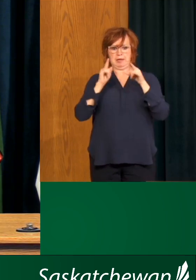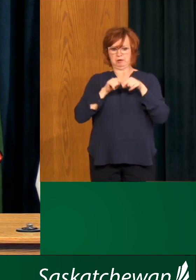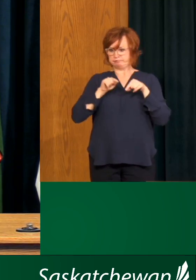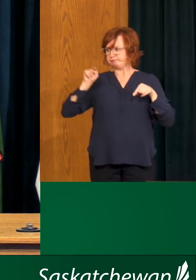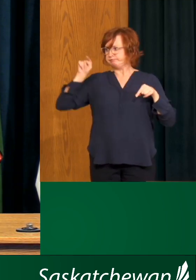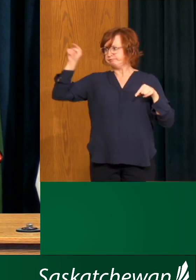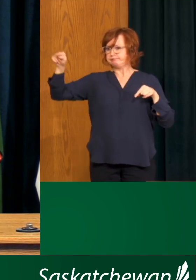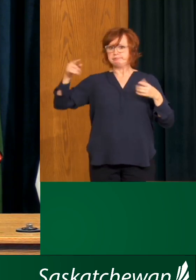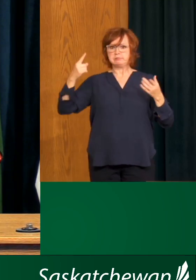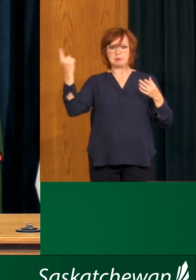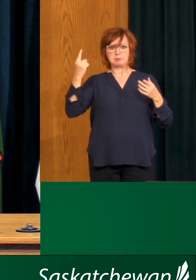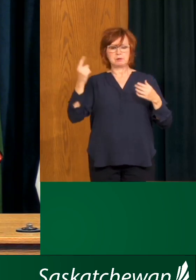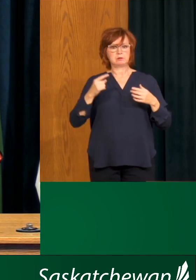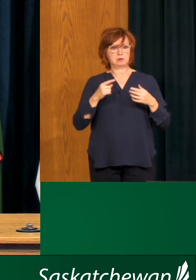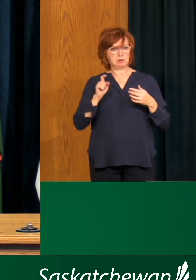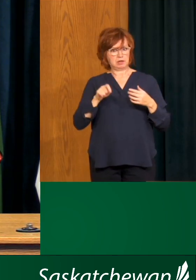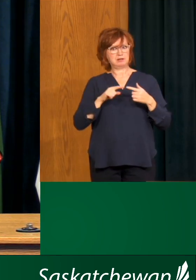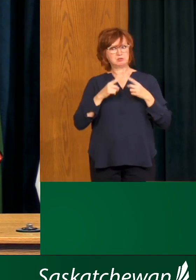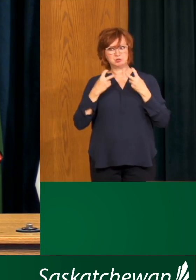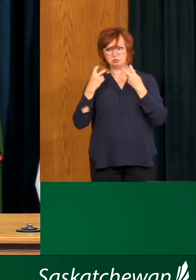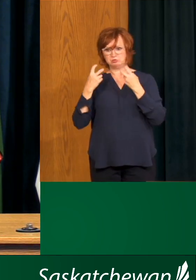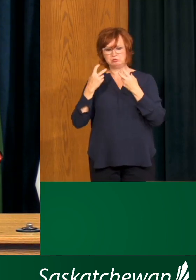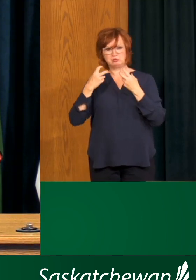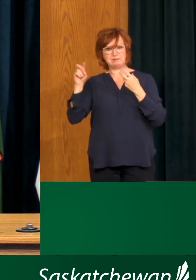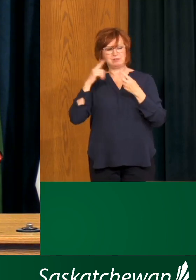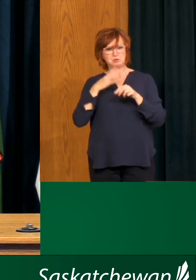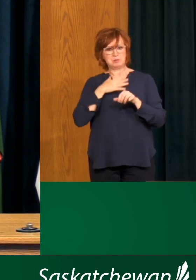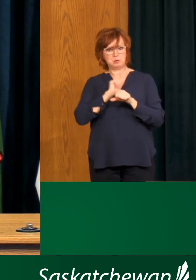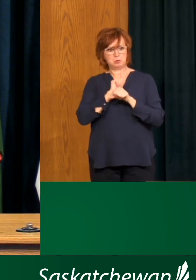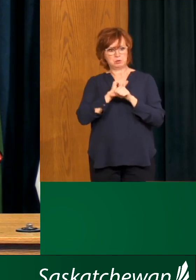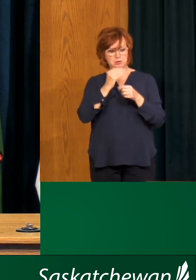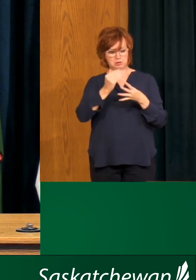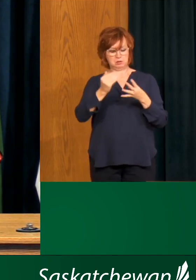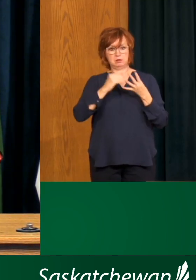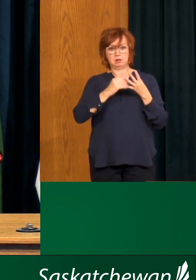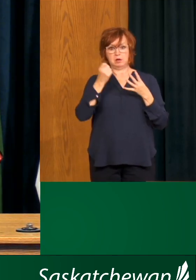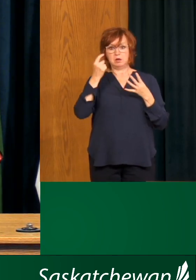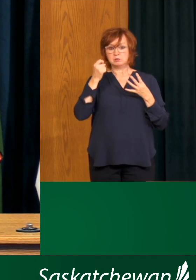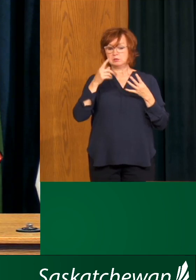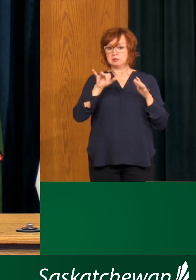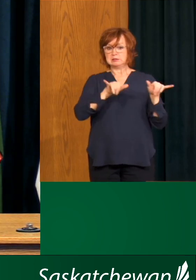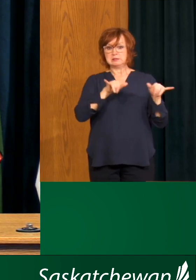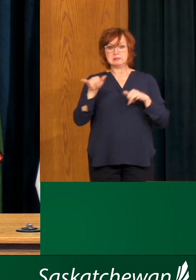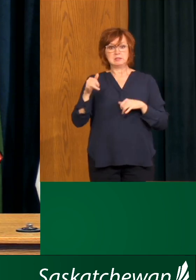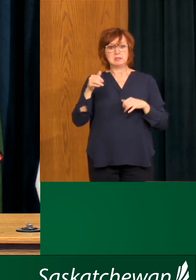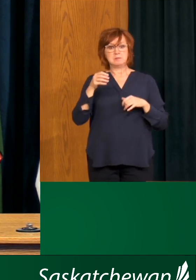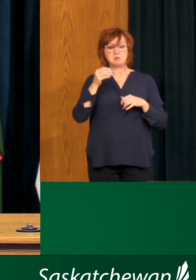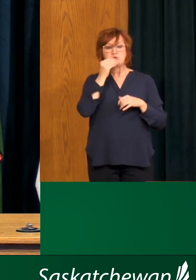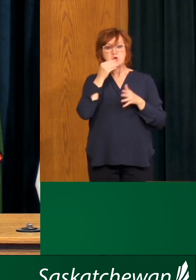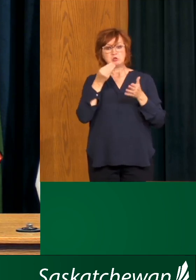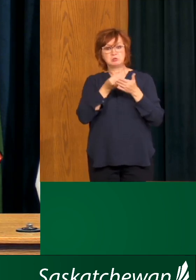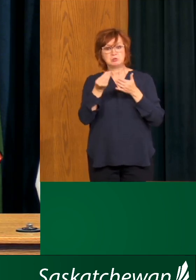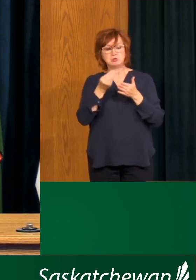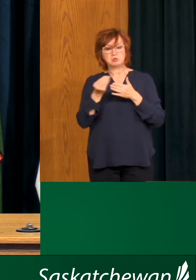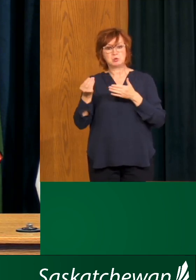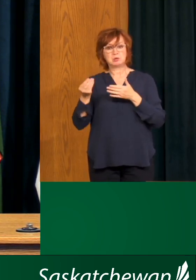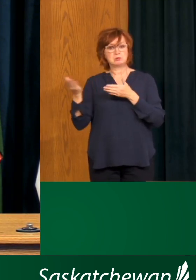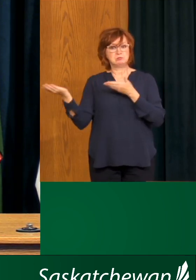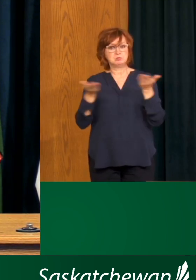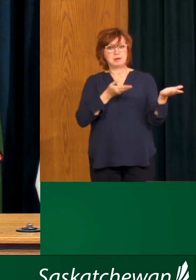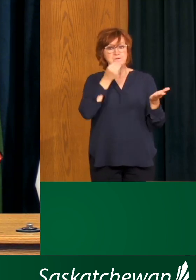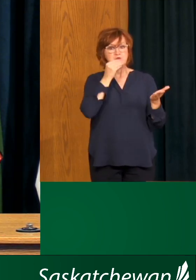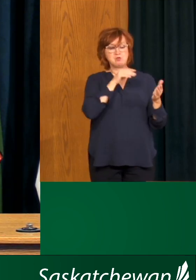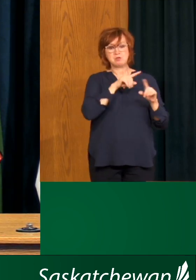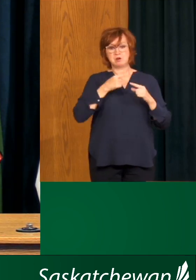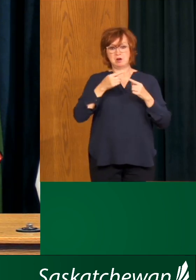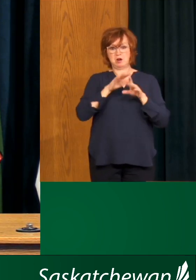had supplies arrive in our grocery stores and in our retail stores that have been opened throughout this from other areas of